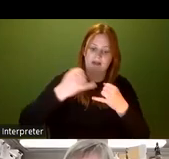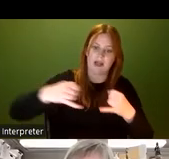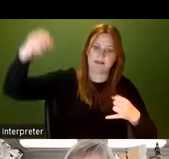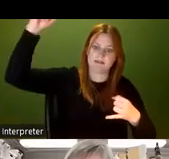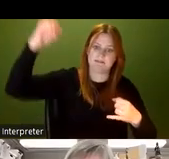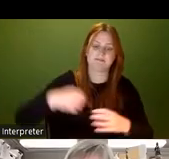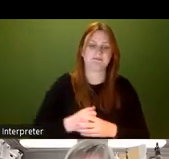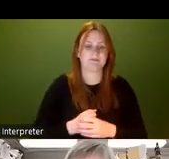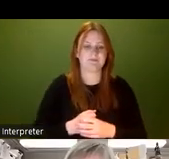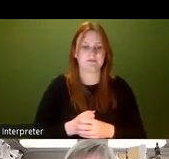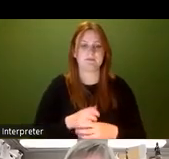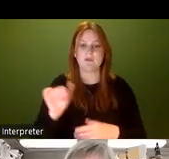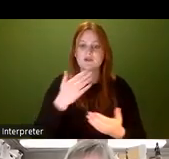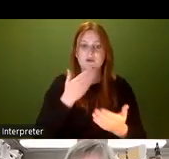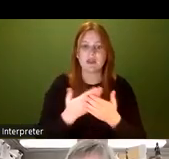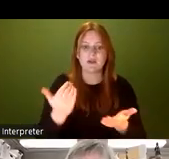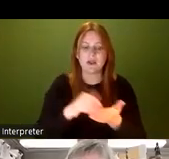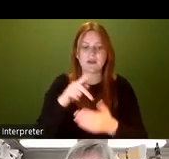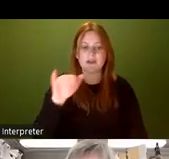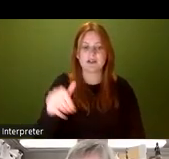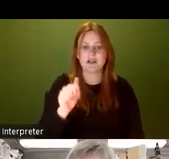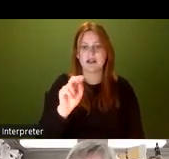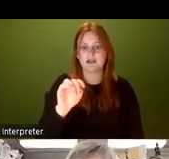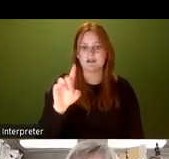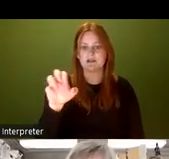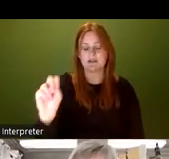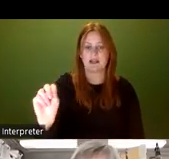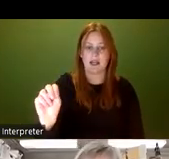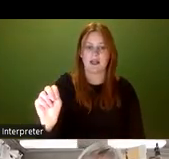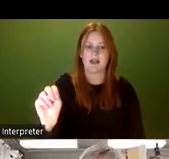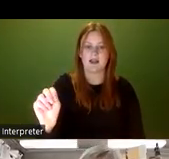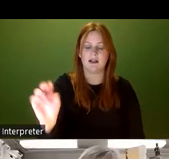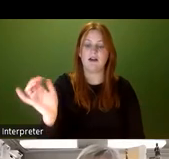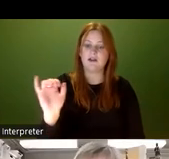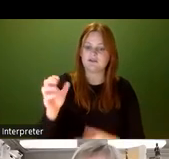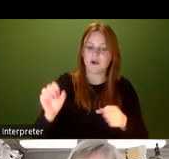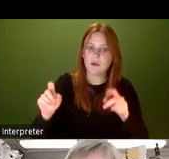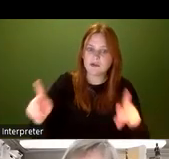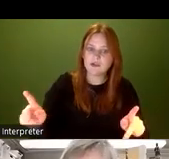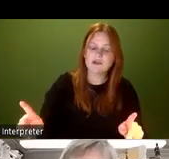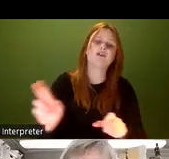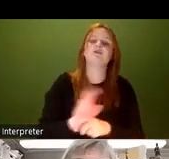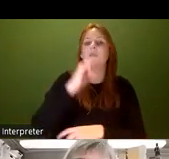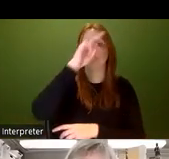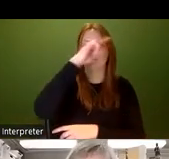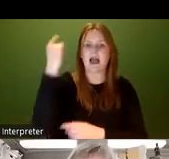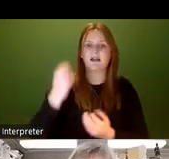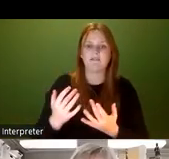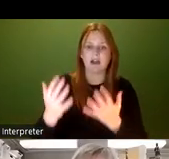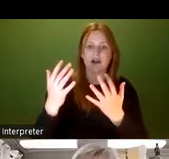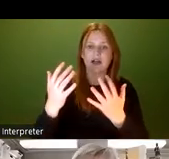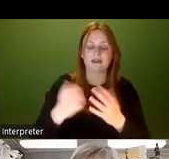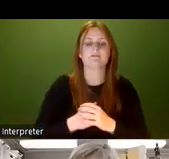And thanks again to PJ Anderson. I even had an opportunity to do some black firing,